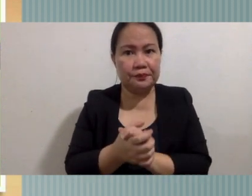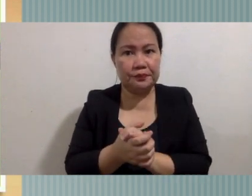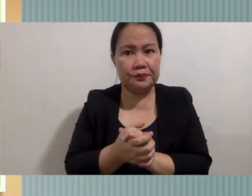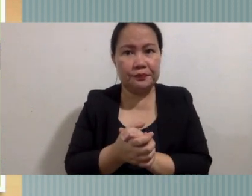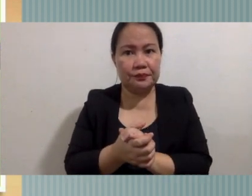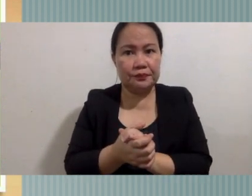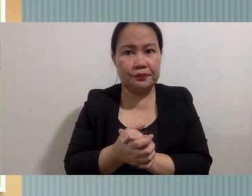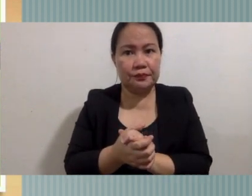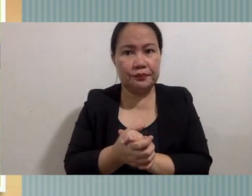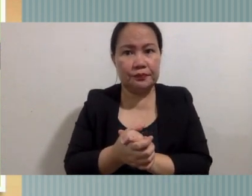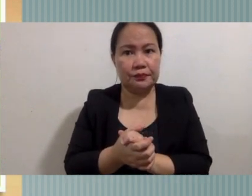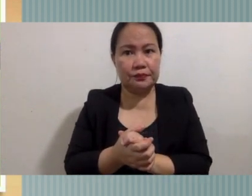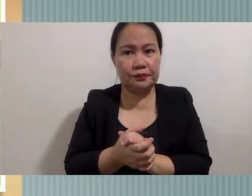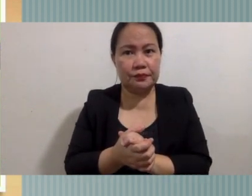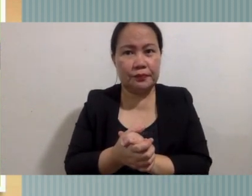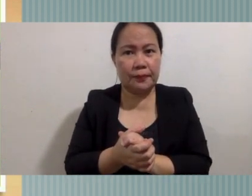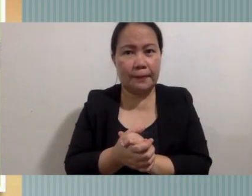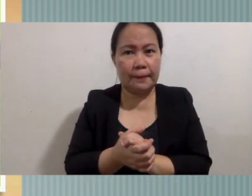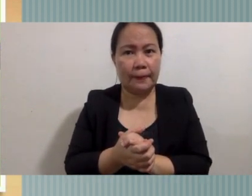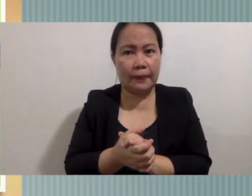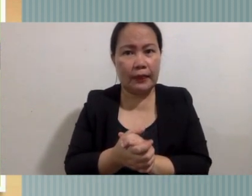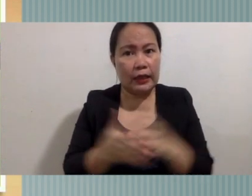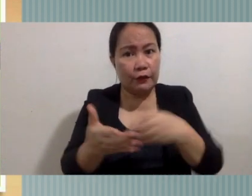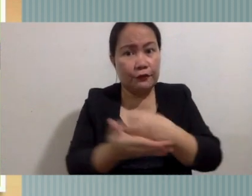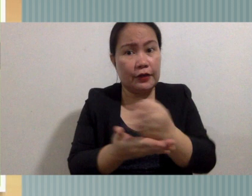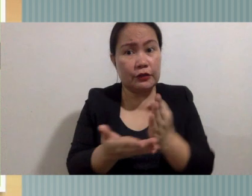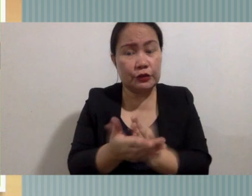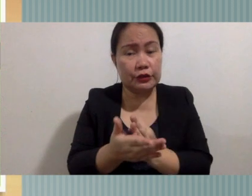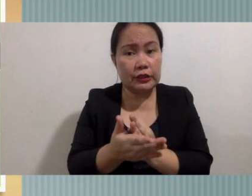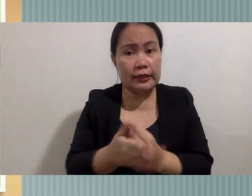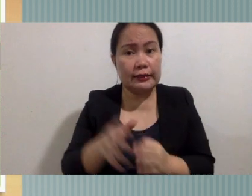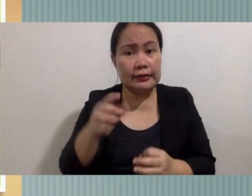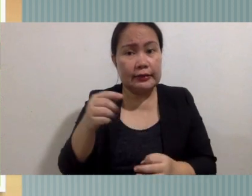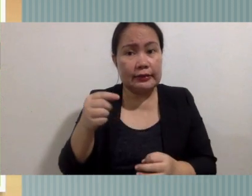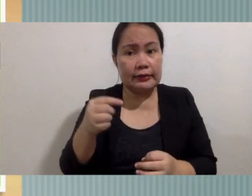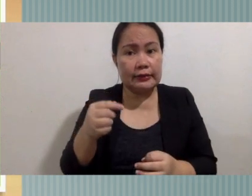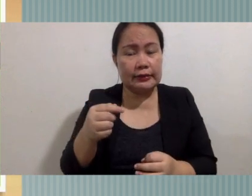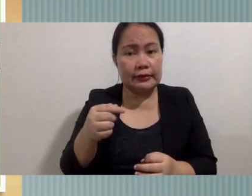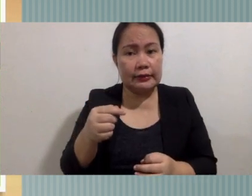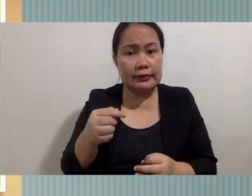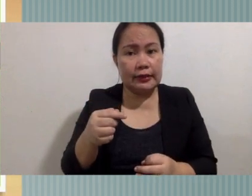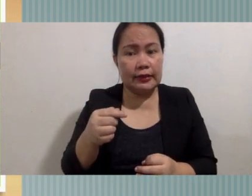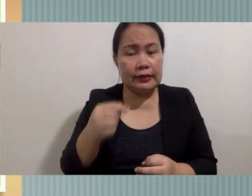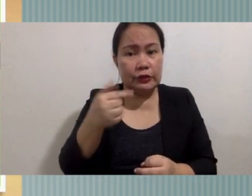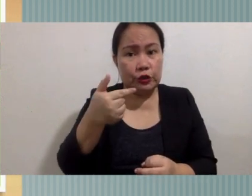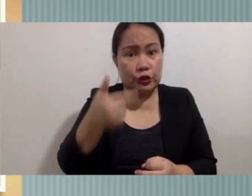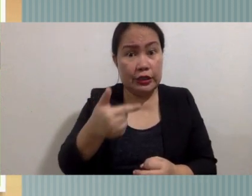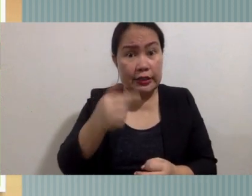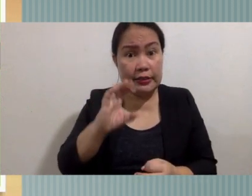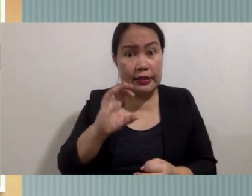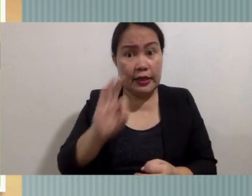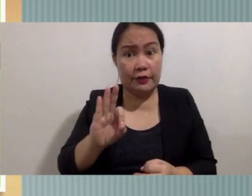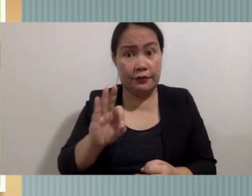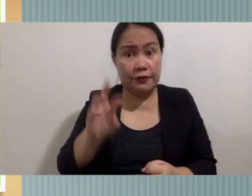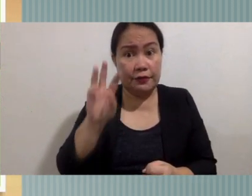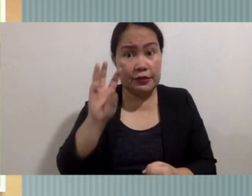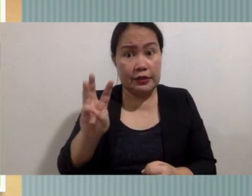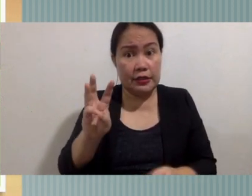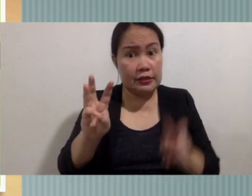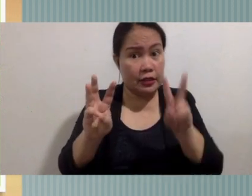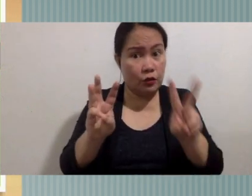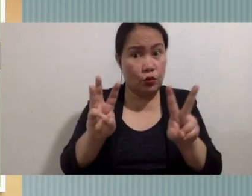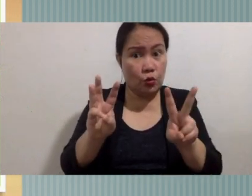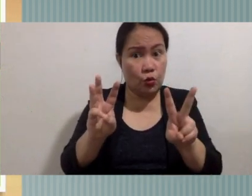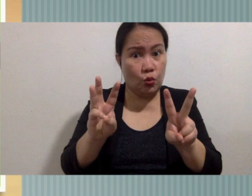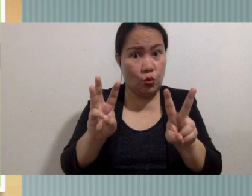dito. Okay? So, bakit tayo nag-factor out? Diba? The GCF for 6